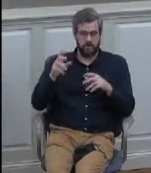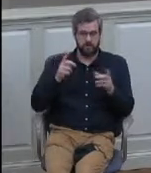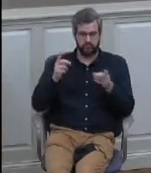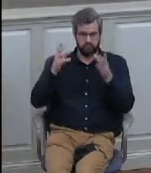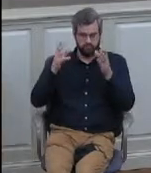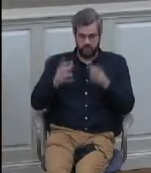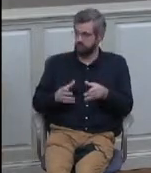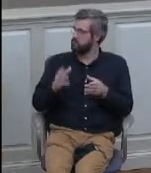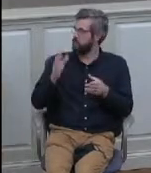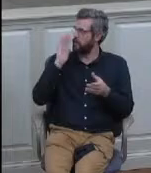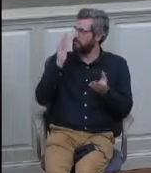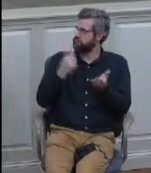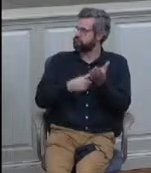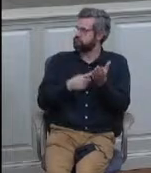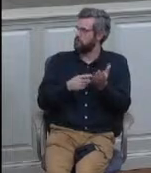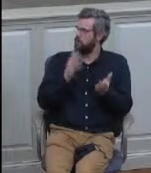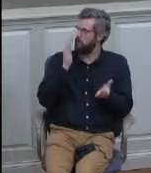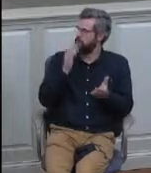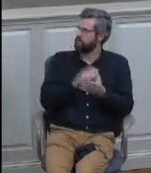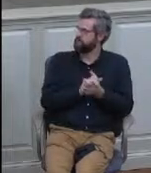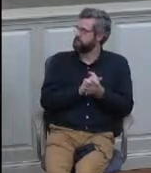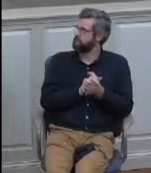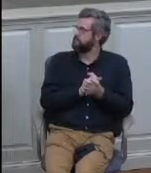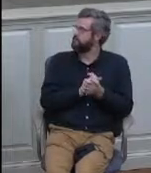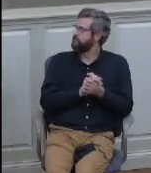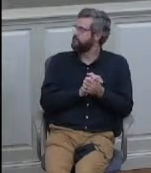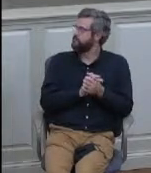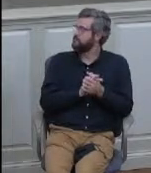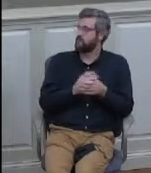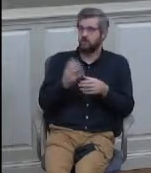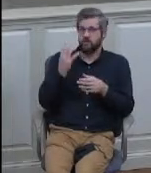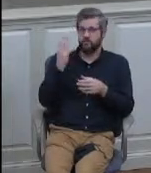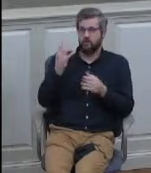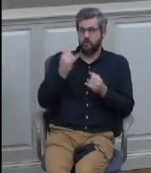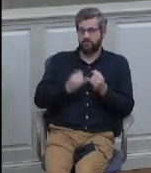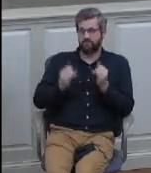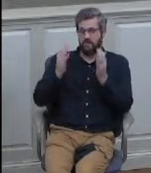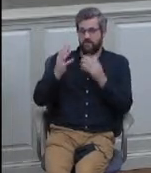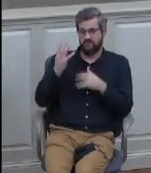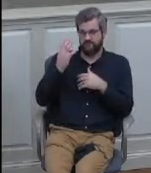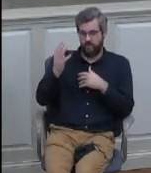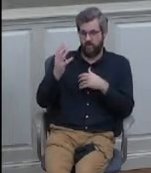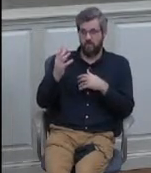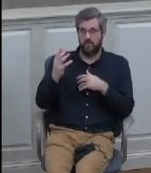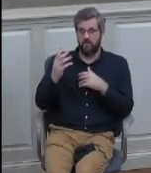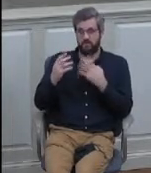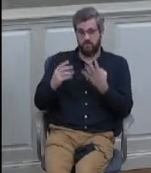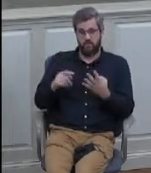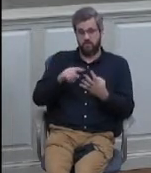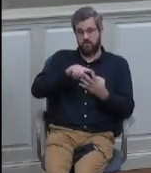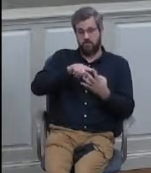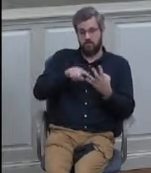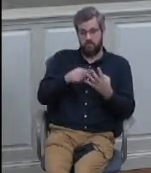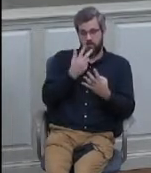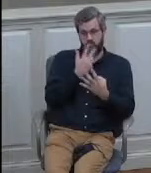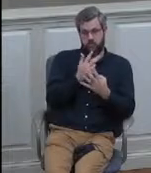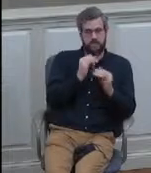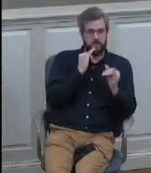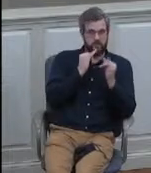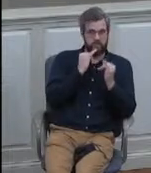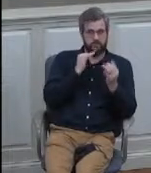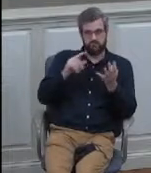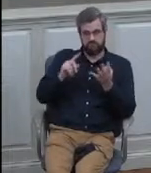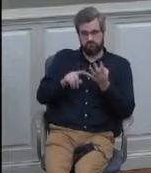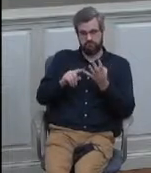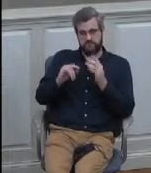that. We have narrowed it down to four finalists. The committee has interviewed three of the four. We will be doing our fourth finalist